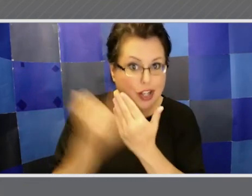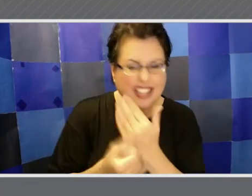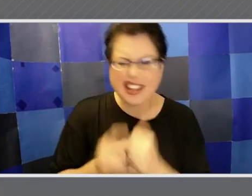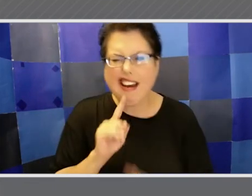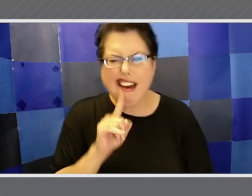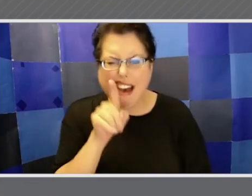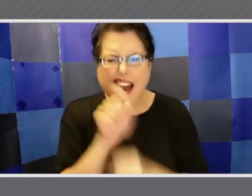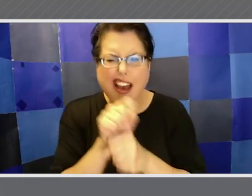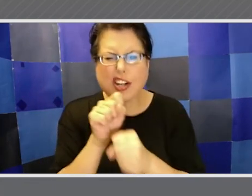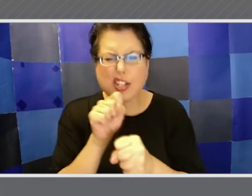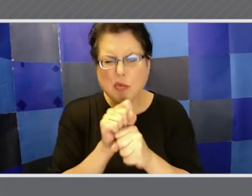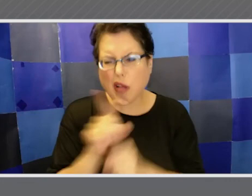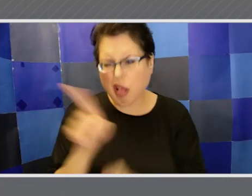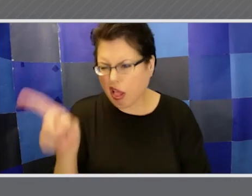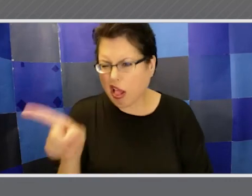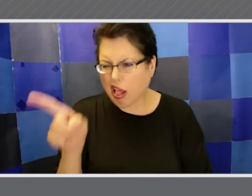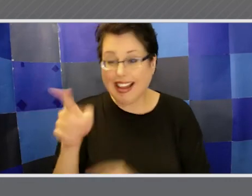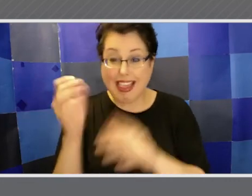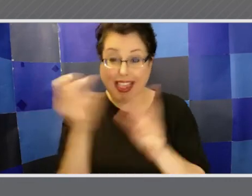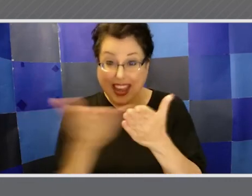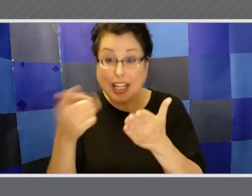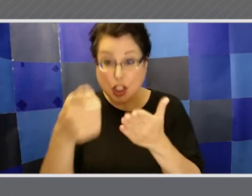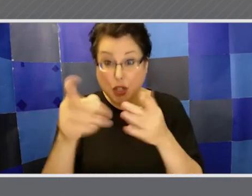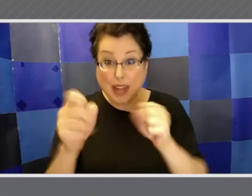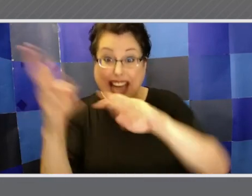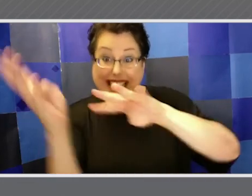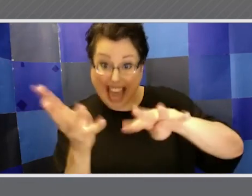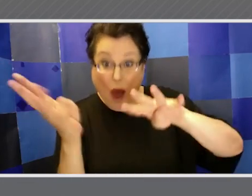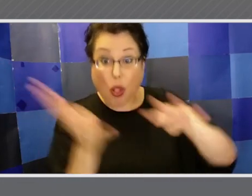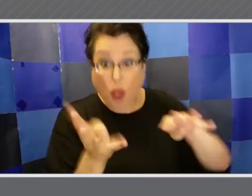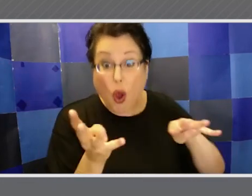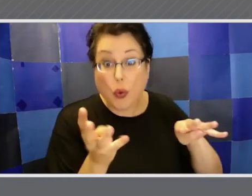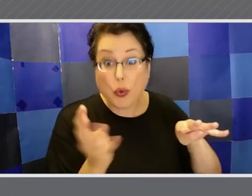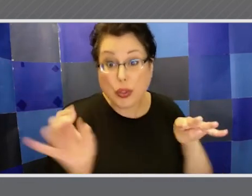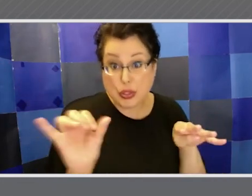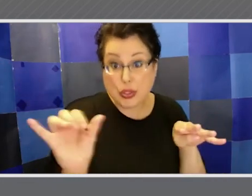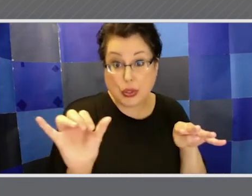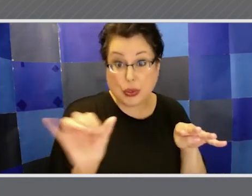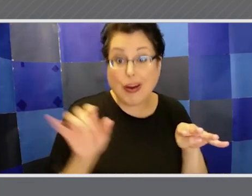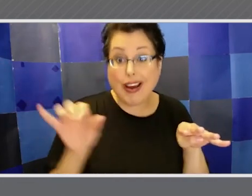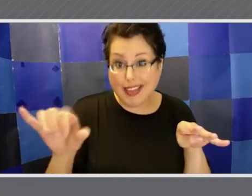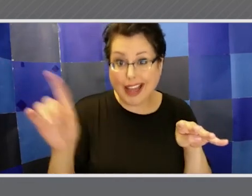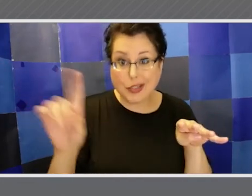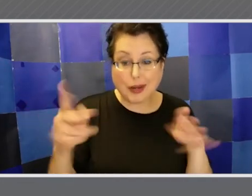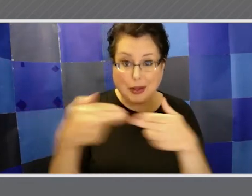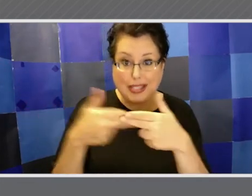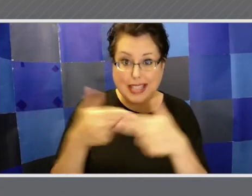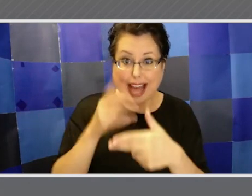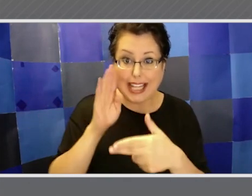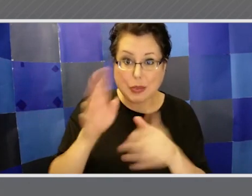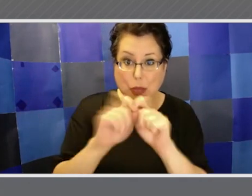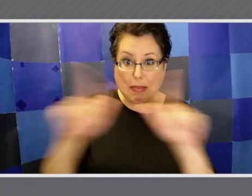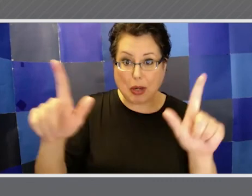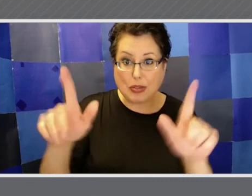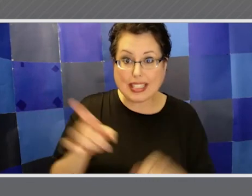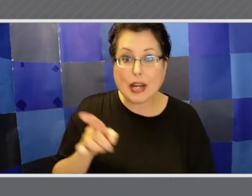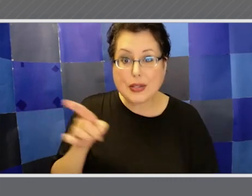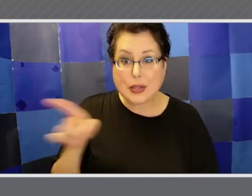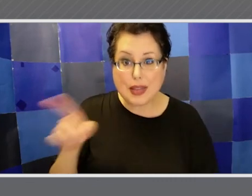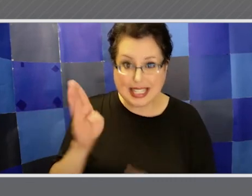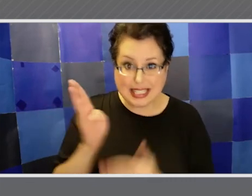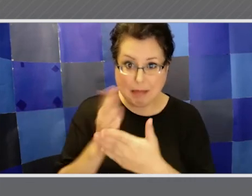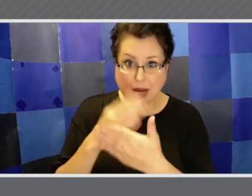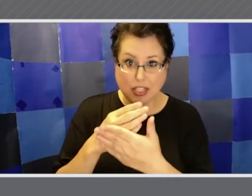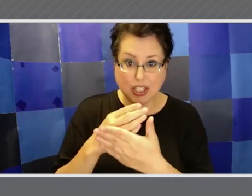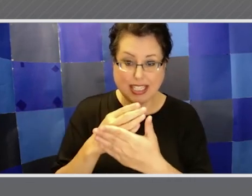actual downloadable things. This is where these slides will go up. So here in the budget simulations, this is where